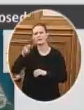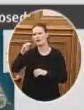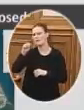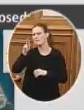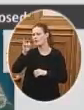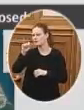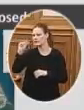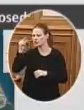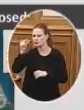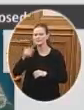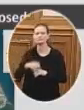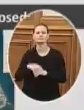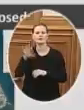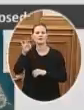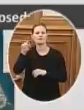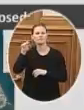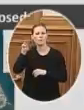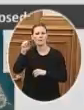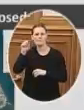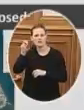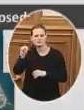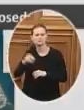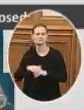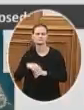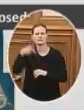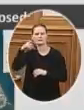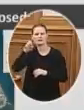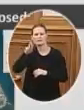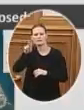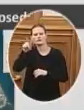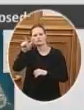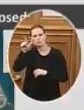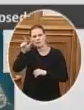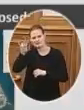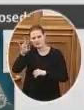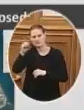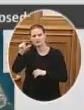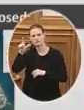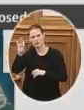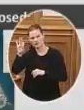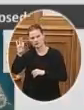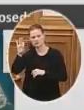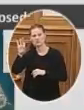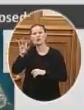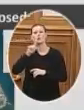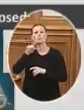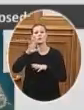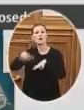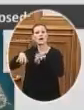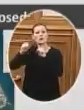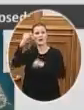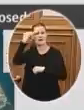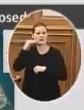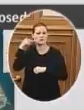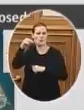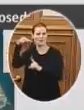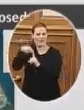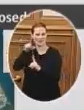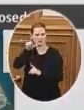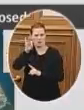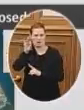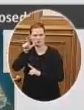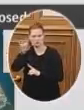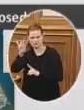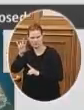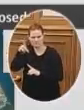Park, Fort Mason, Pier 27 and 29, which will become the America's Cup headquarters in 2013. And then we've